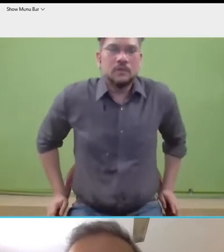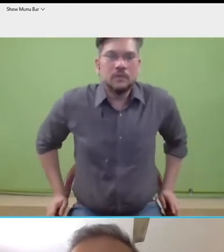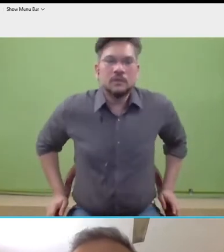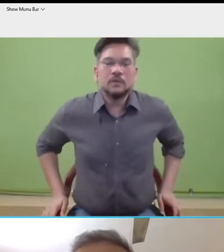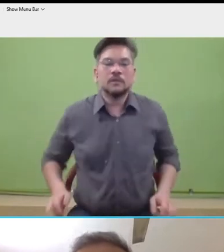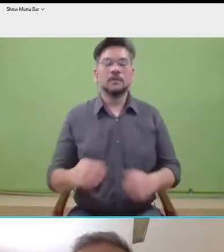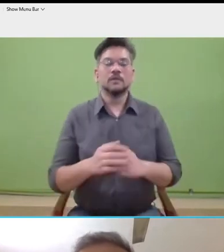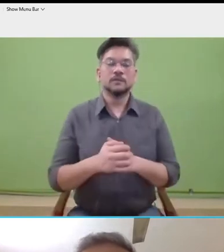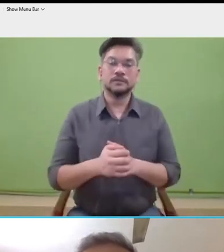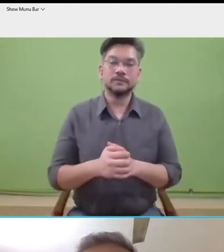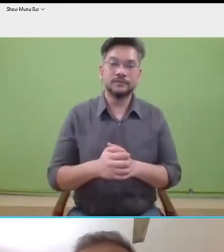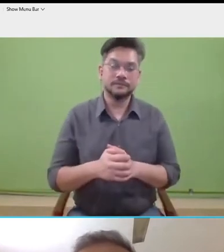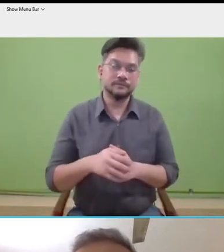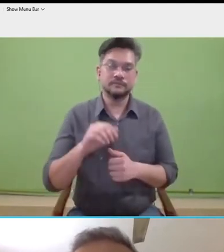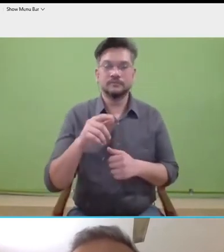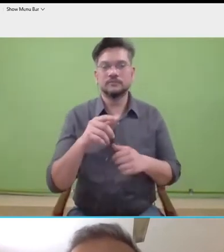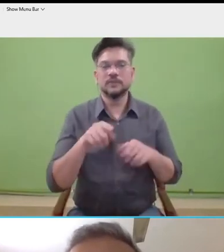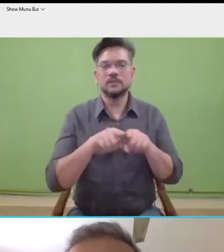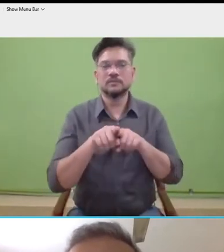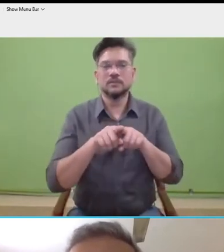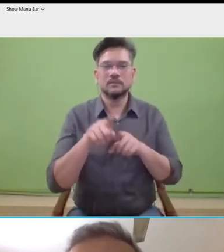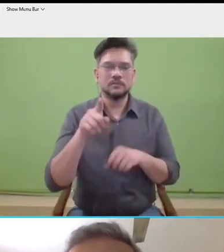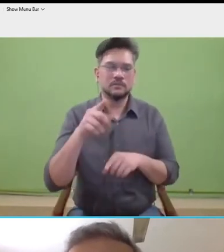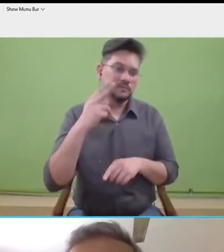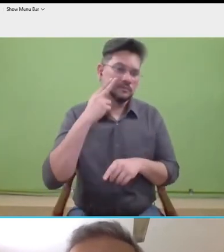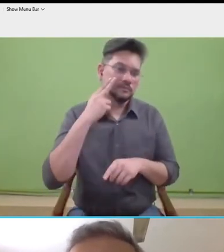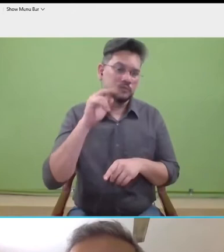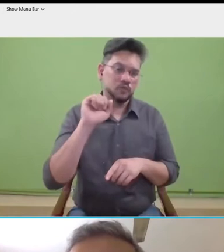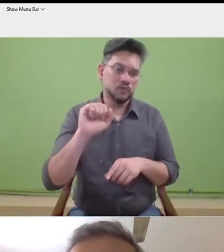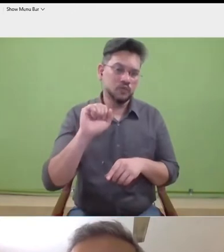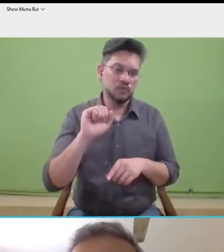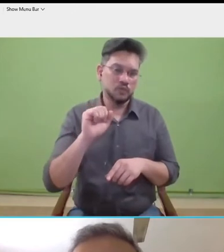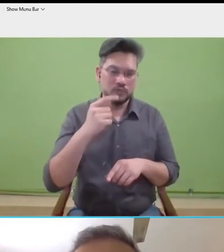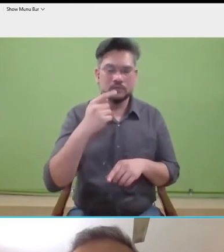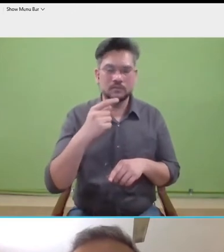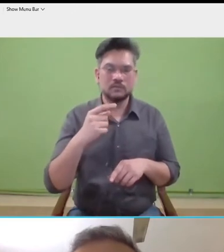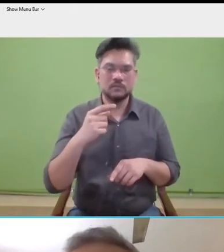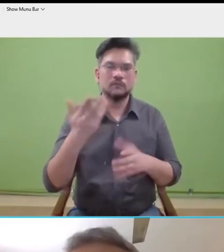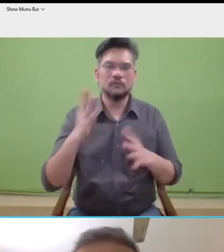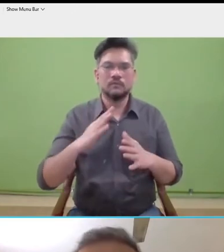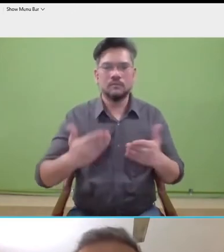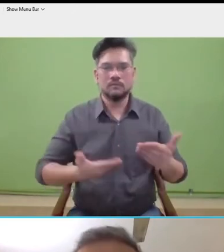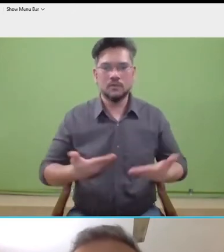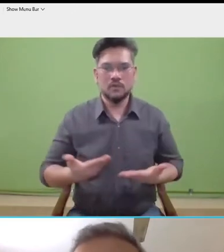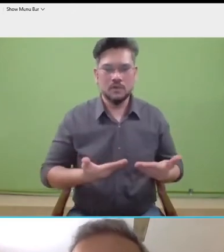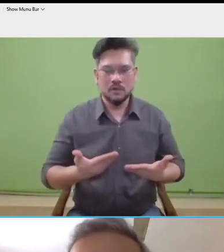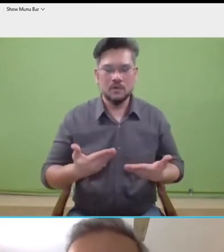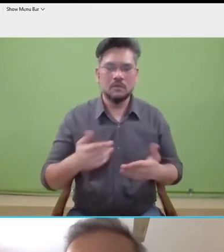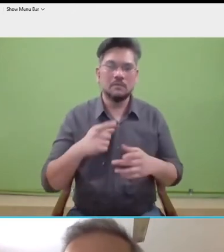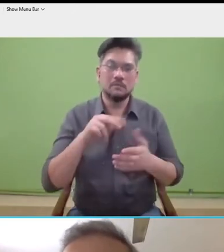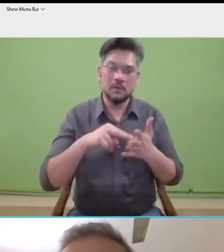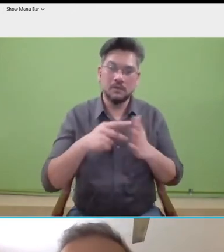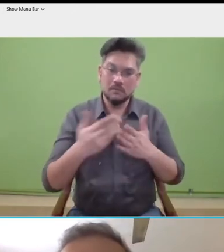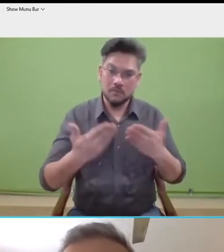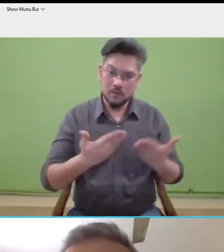doesn't mean i can only study that language if you go through my linguistic work you will see i worked